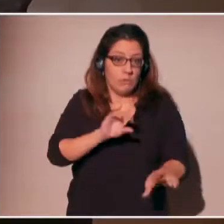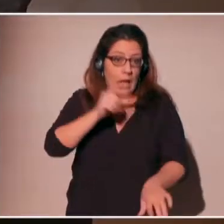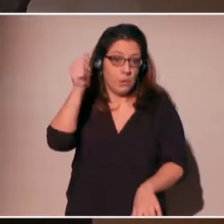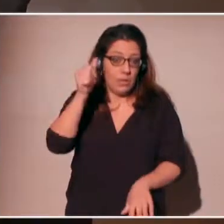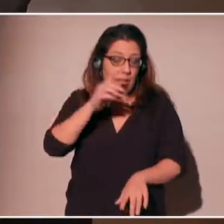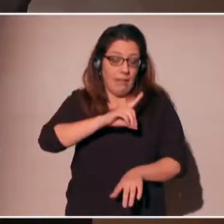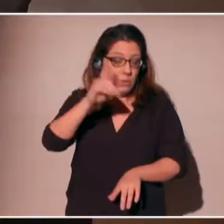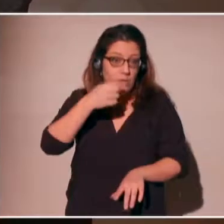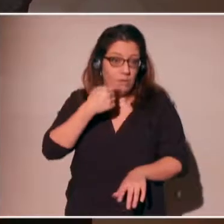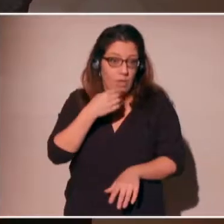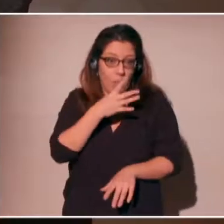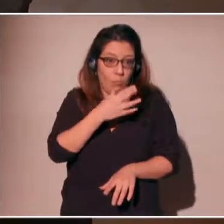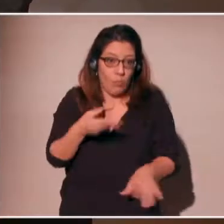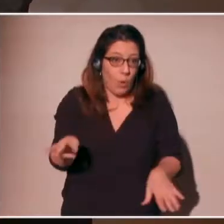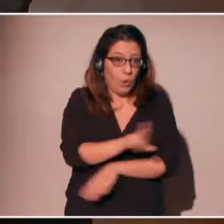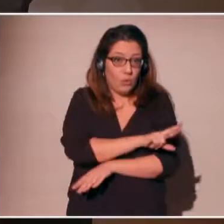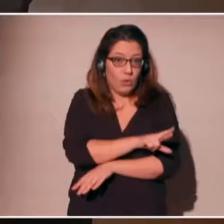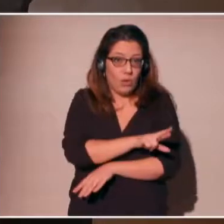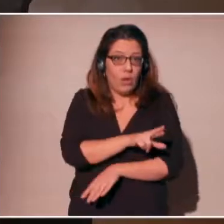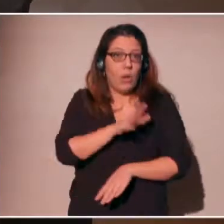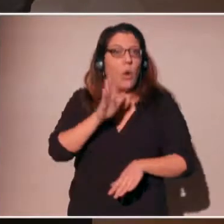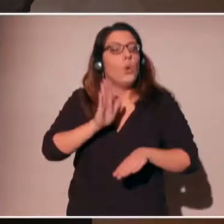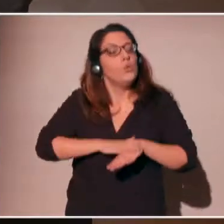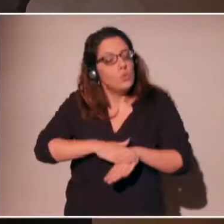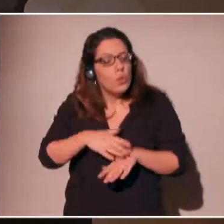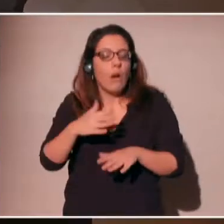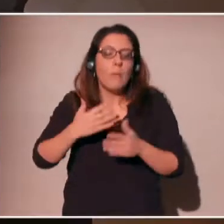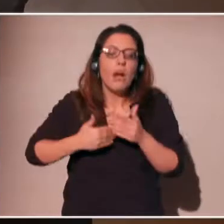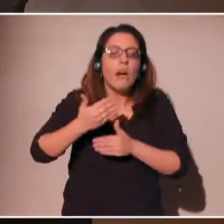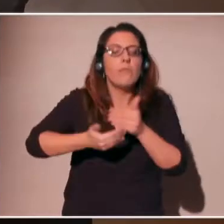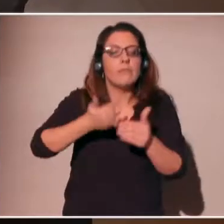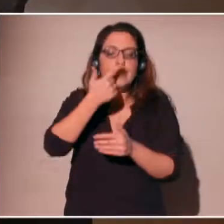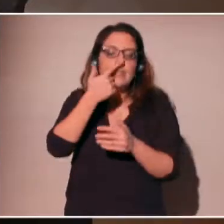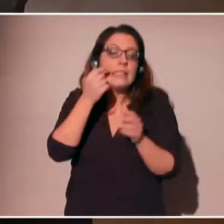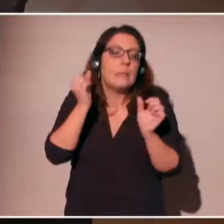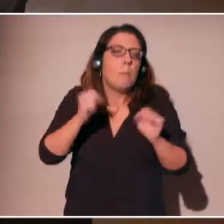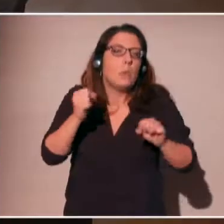sure would never be able to go back to the